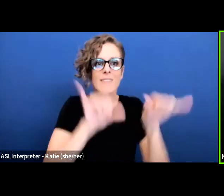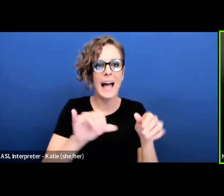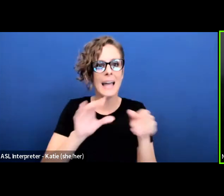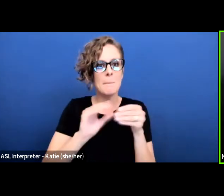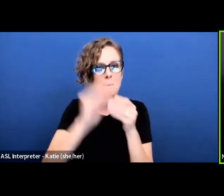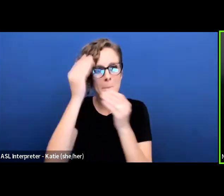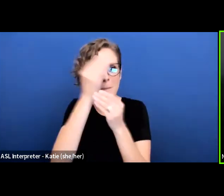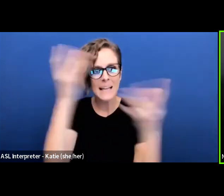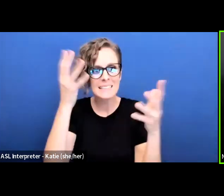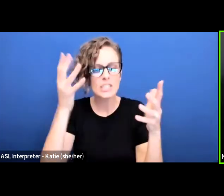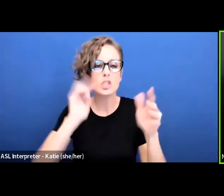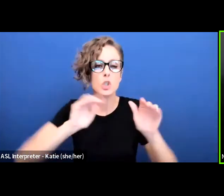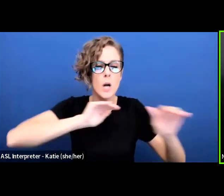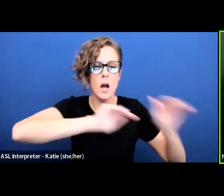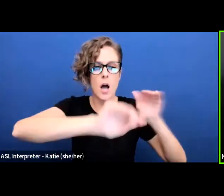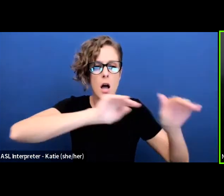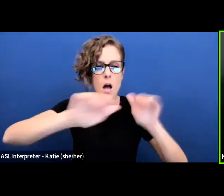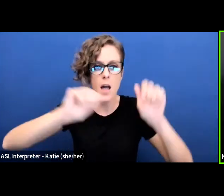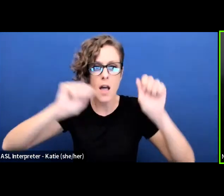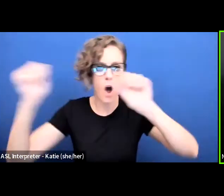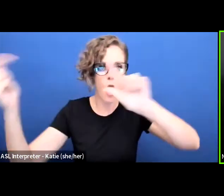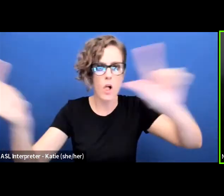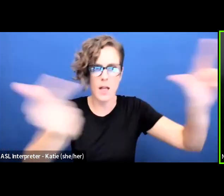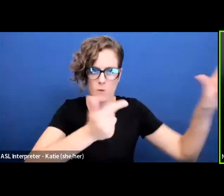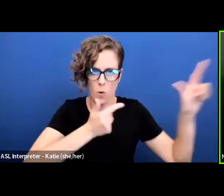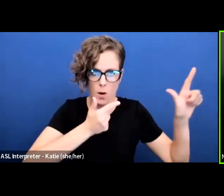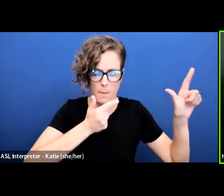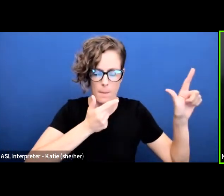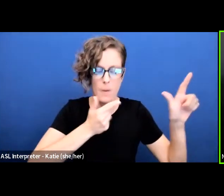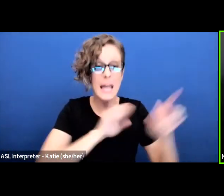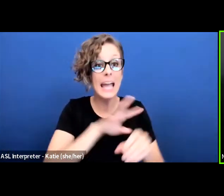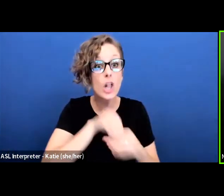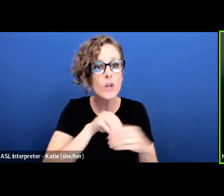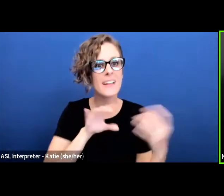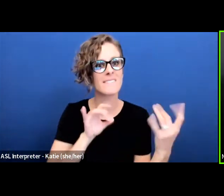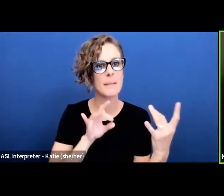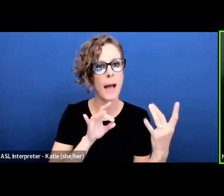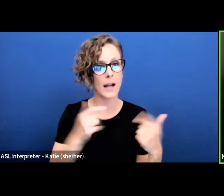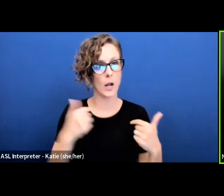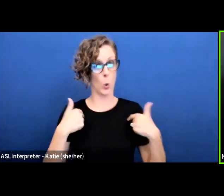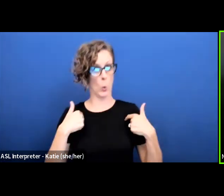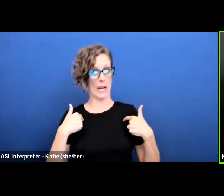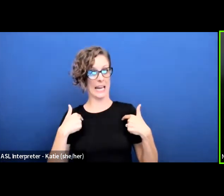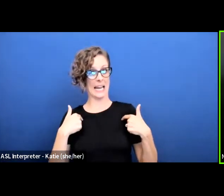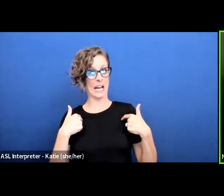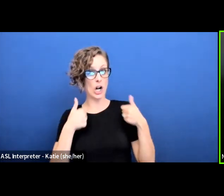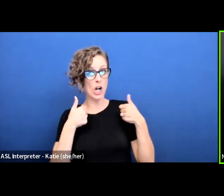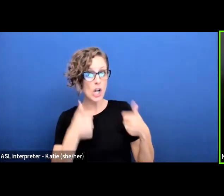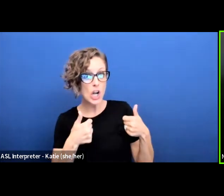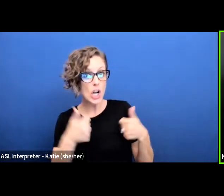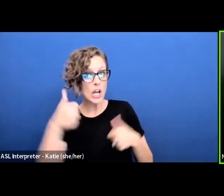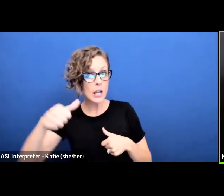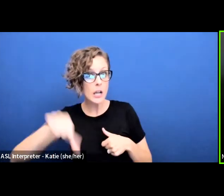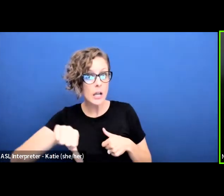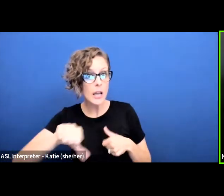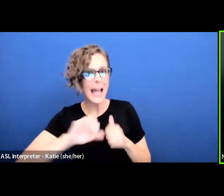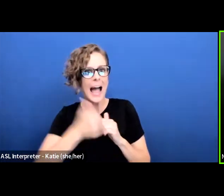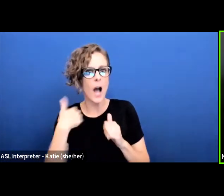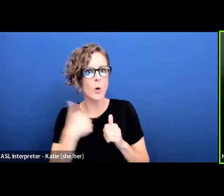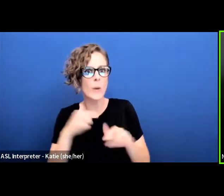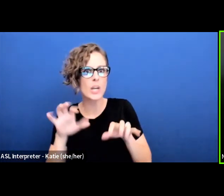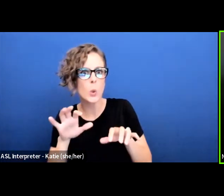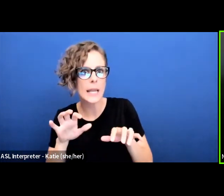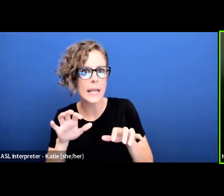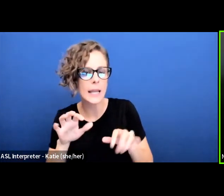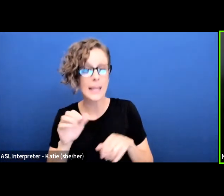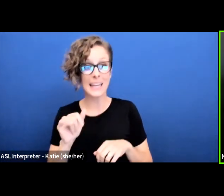to be critical at this point, including how do we know how we're doing? How can we be really clear with everyone how we're doing when we're not going to